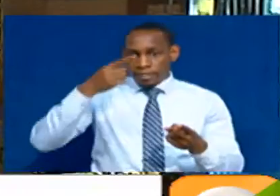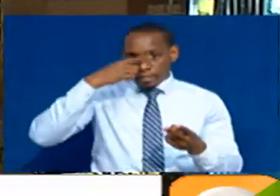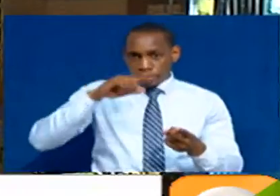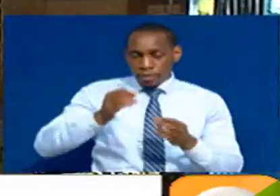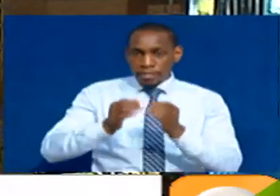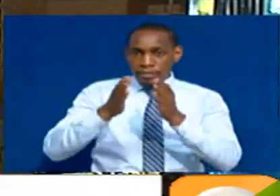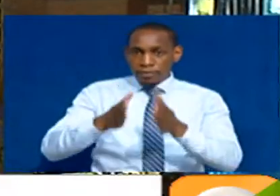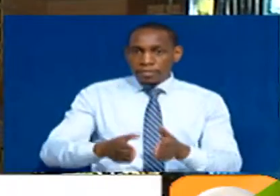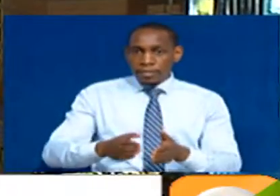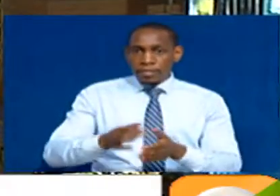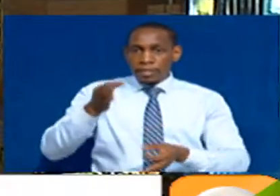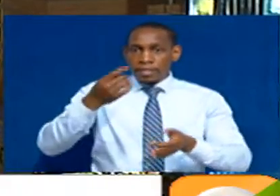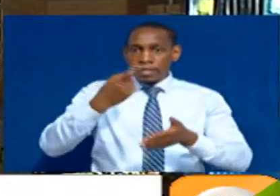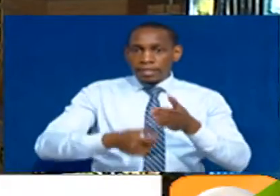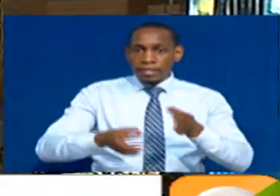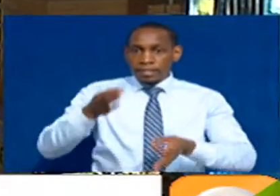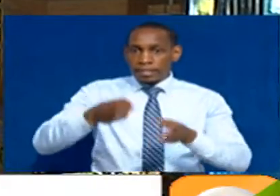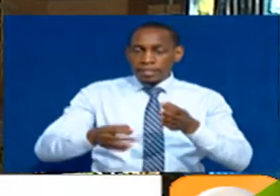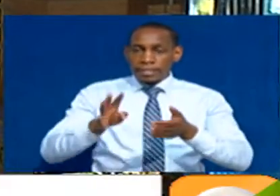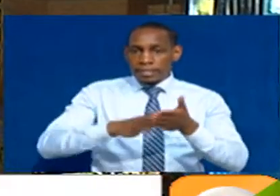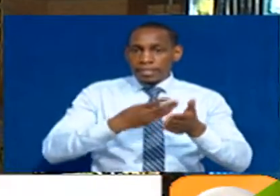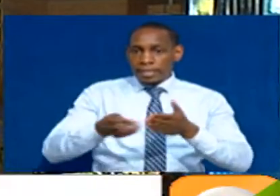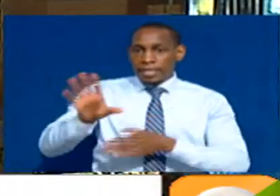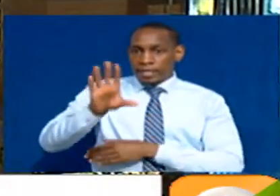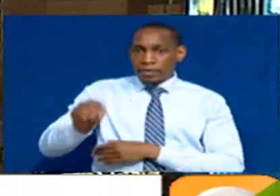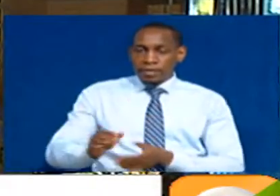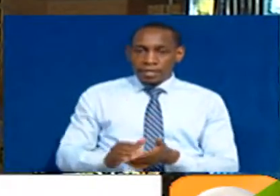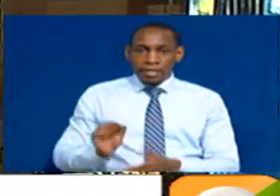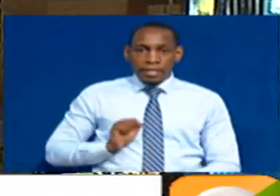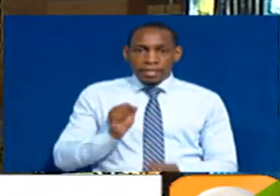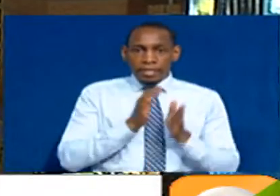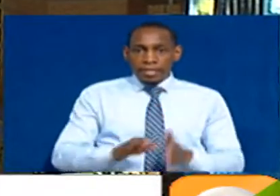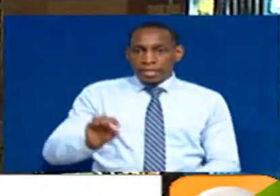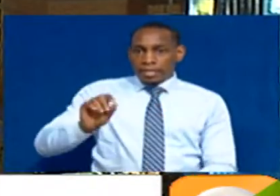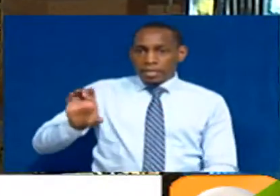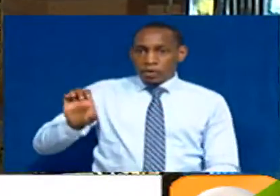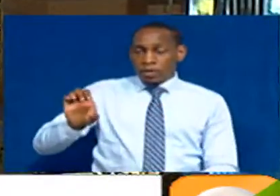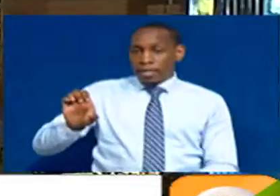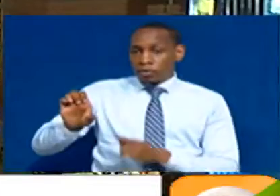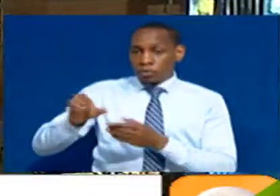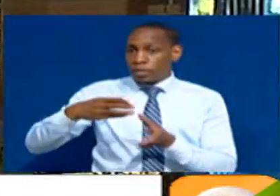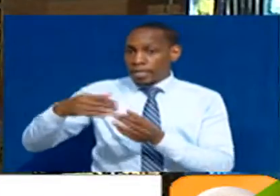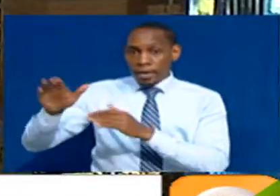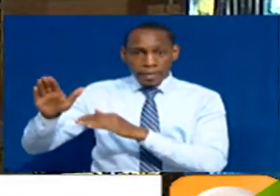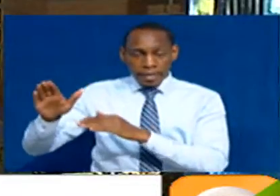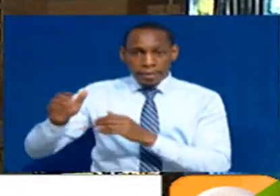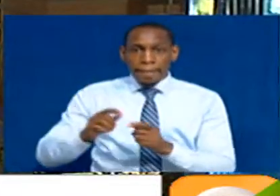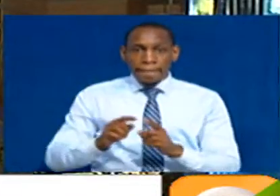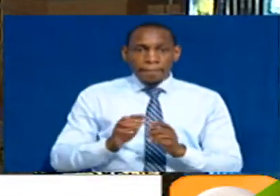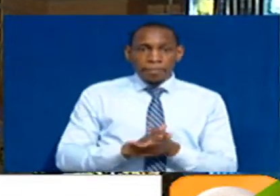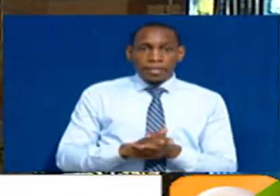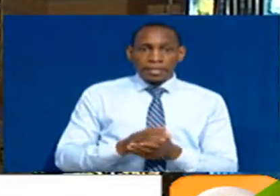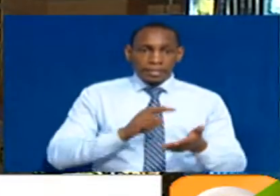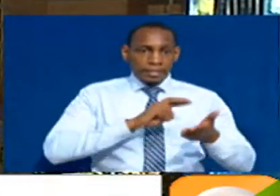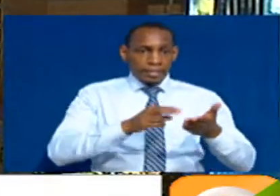policy officer, Tax Justice Network Africa. Senator Ledamo Lekina will not be with us on the other side, but I'll